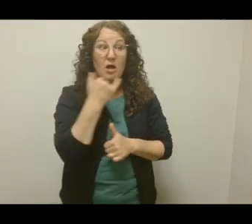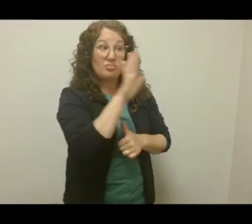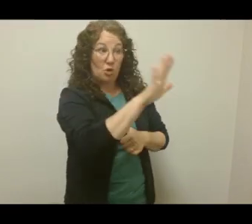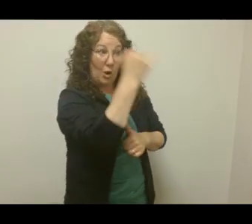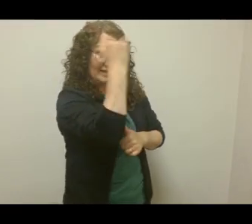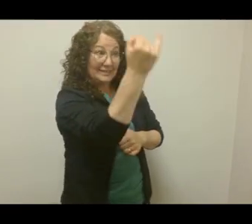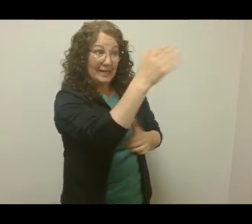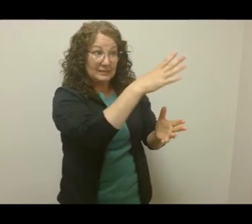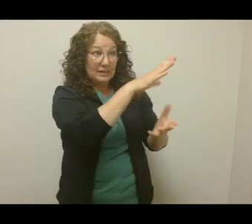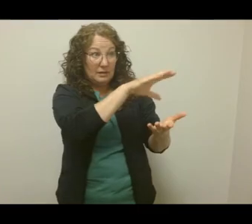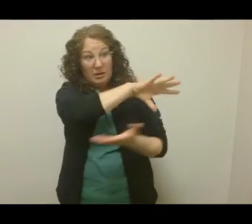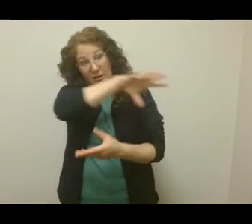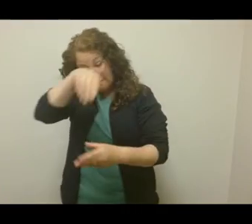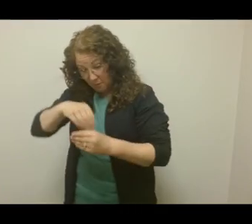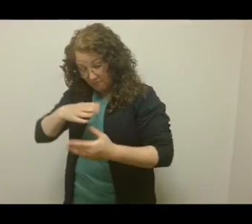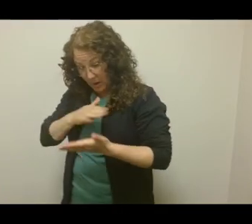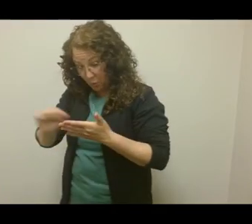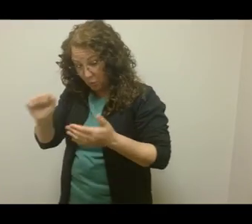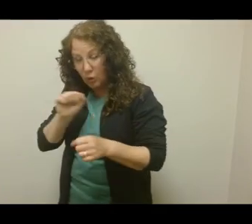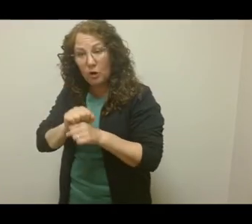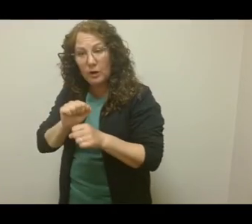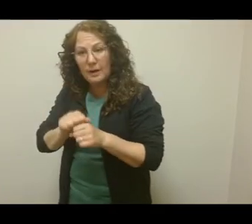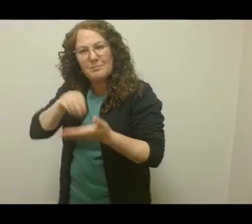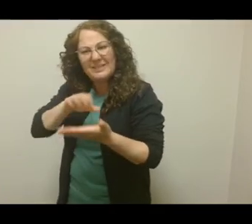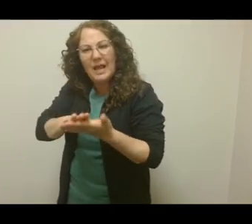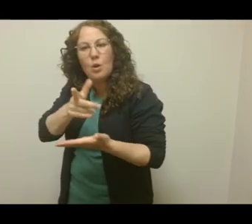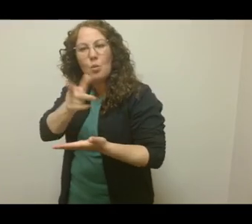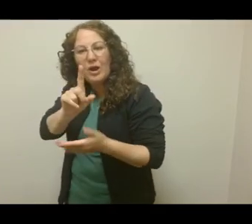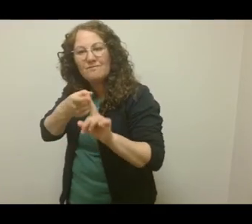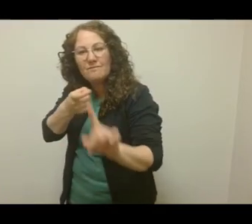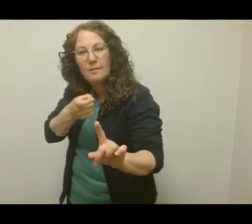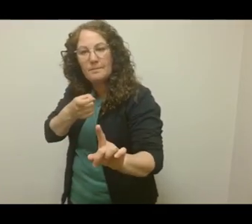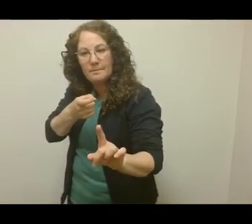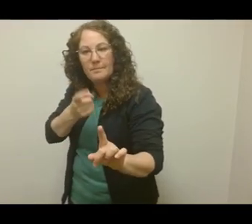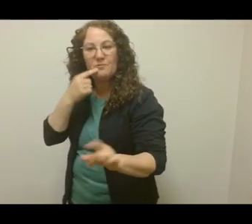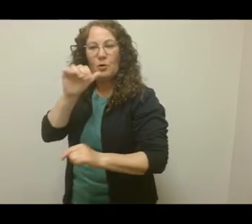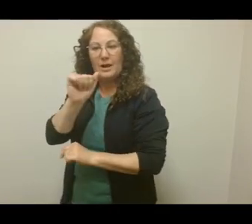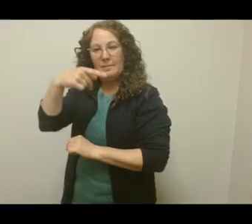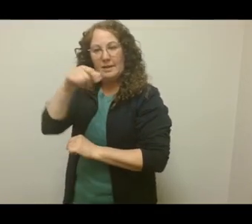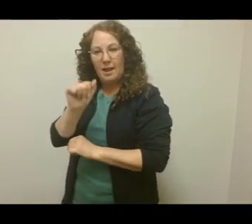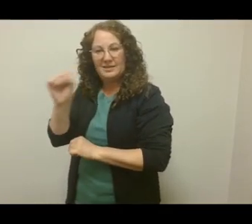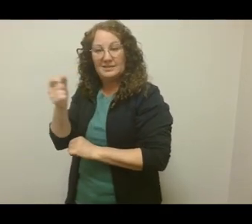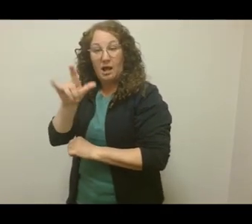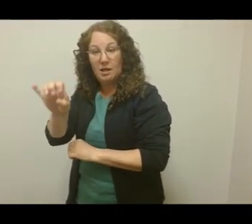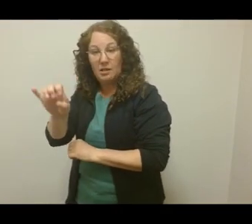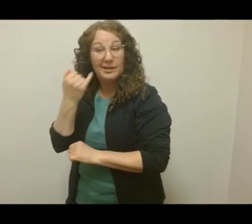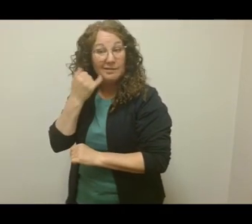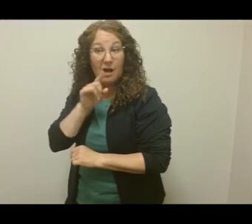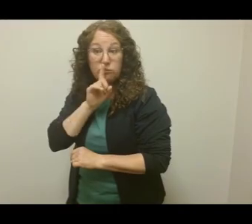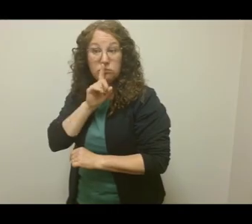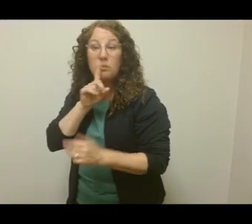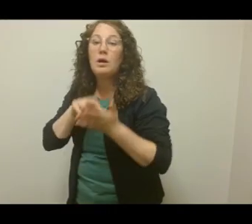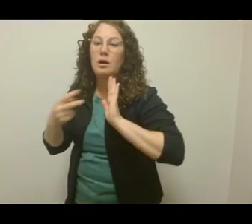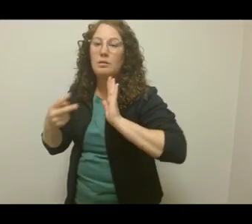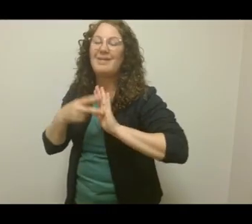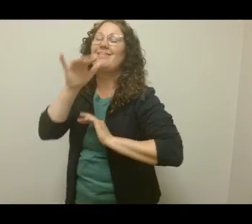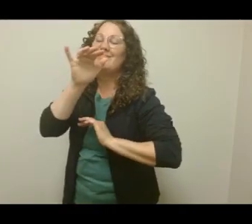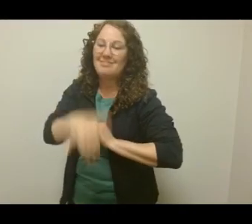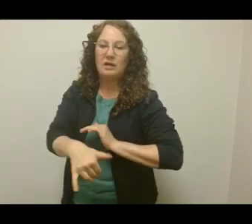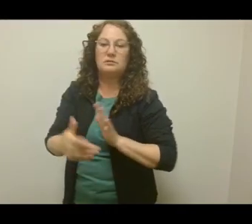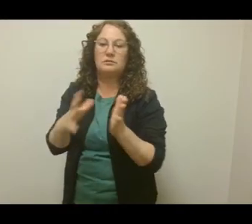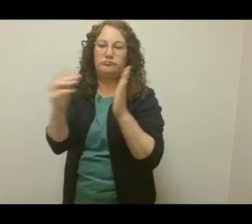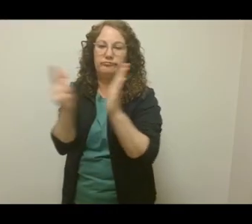the in-text citation and references when using the APA style. And this, if you don't, that is when plagiarism